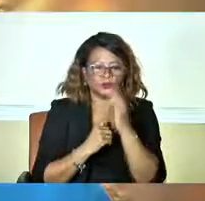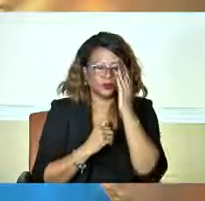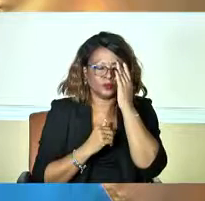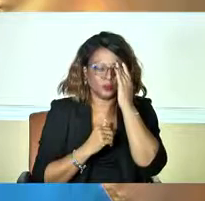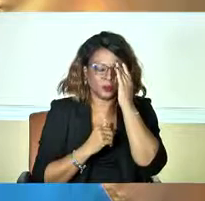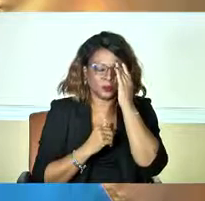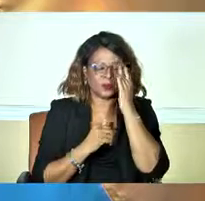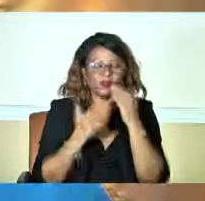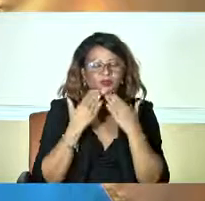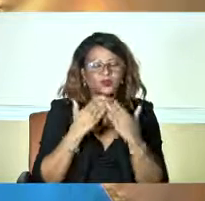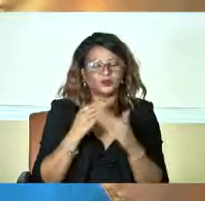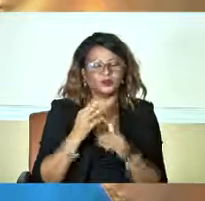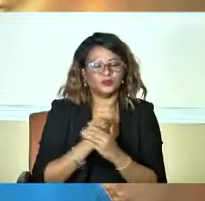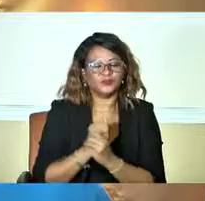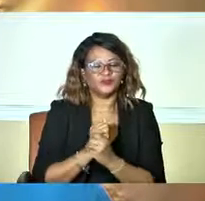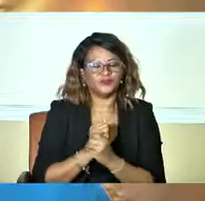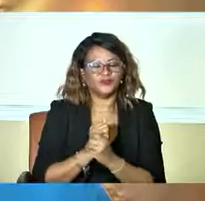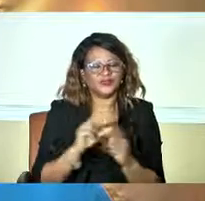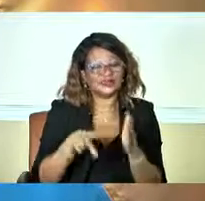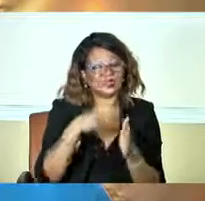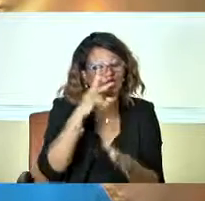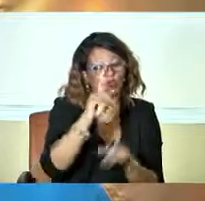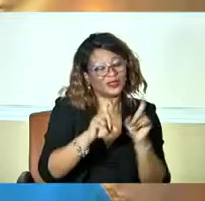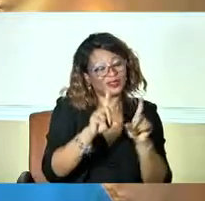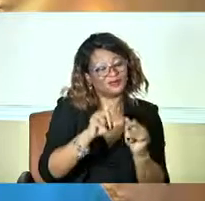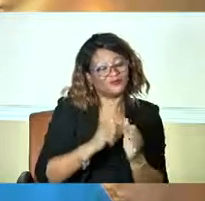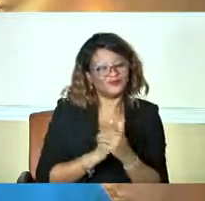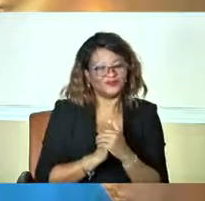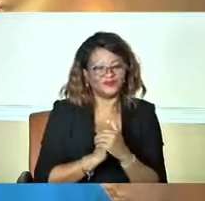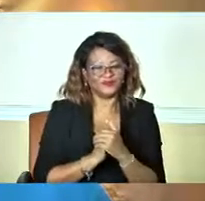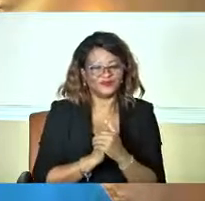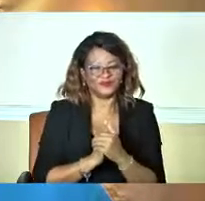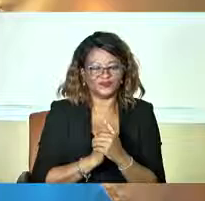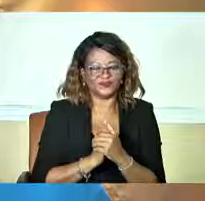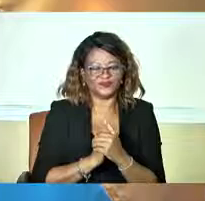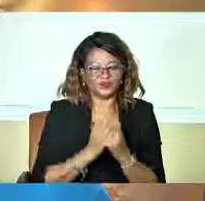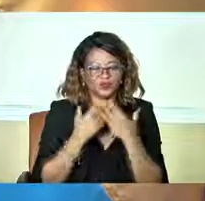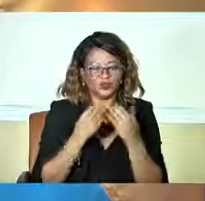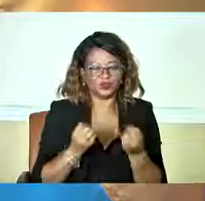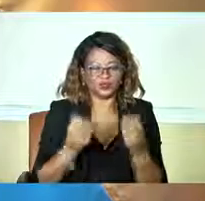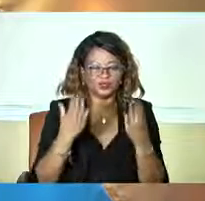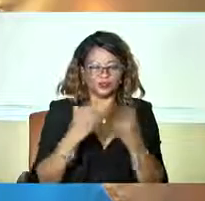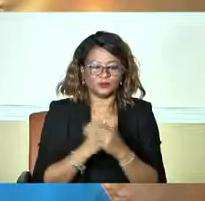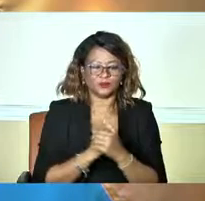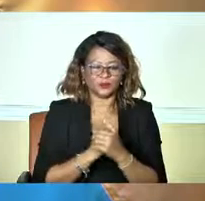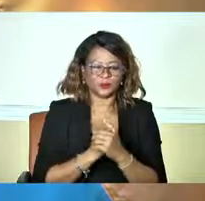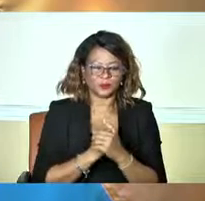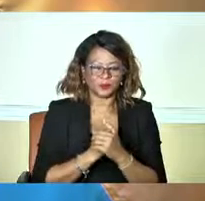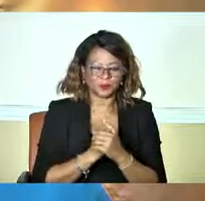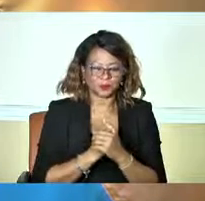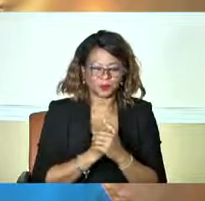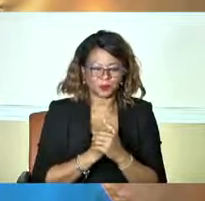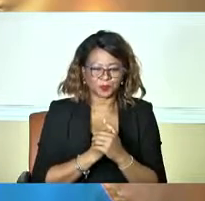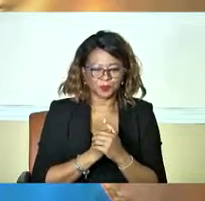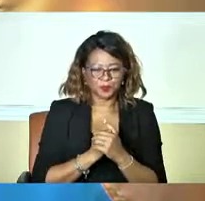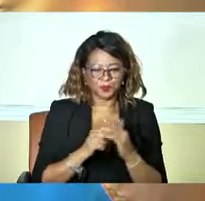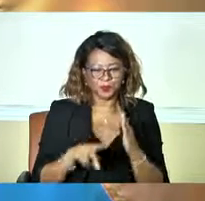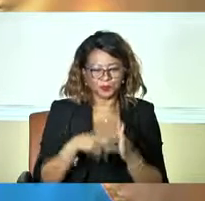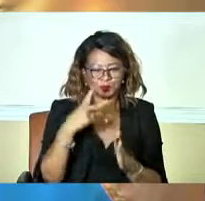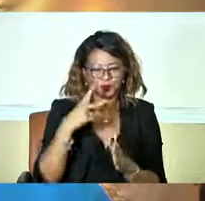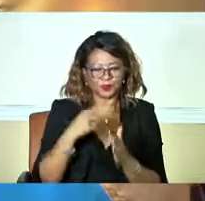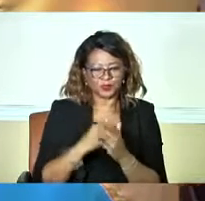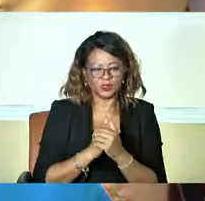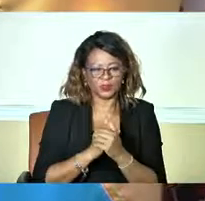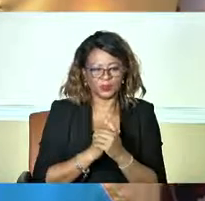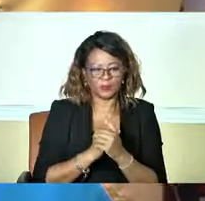you, Minister. Ms. Simonette, your second question. Yes, thank you so much for that response, Minister. My second question